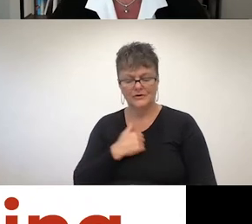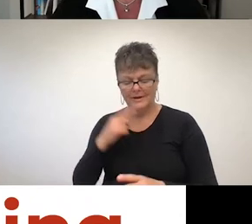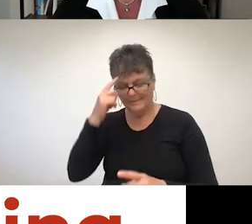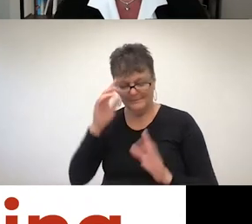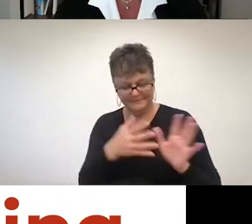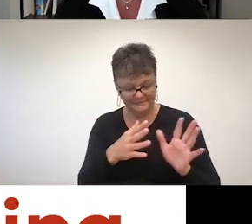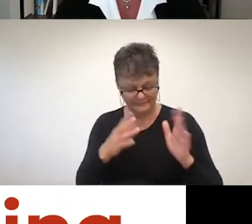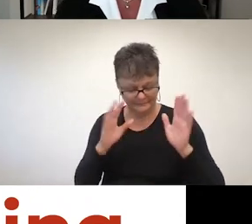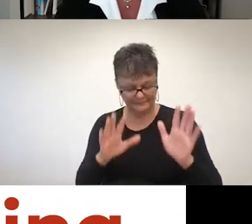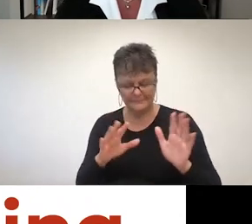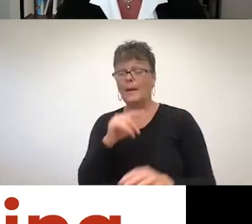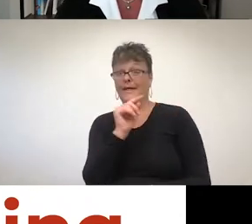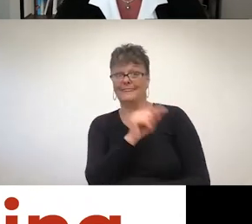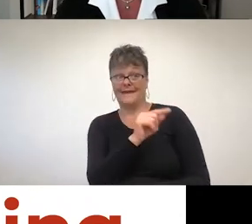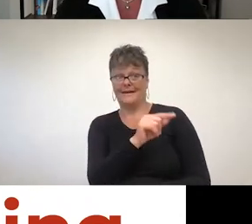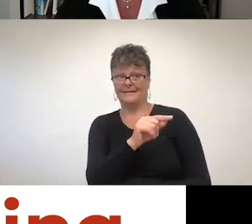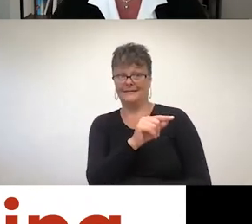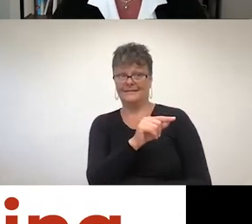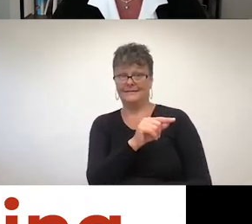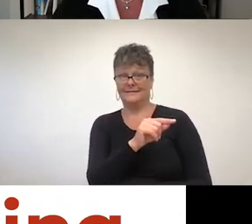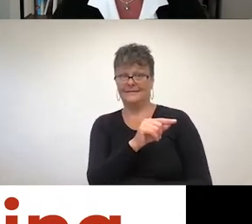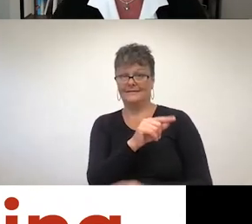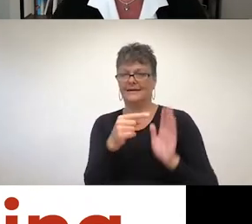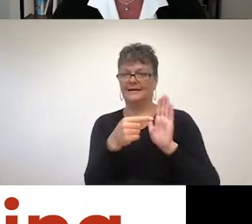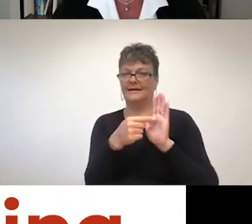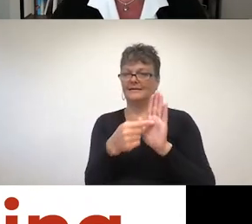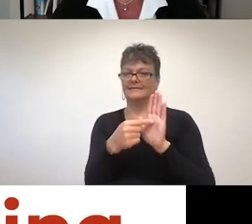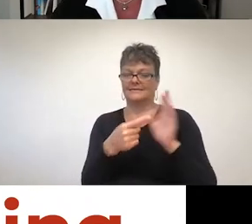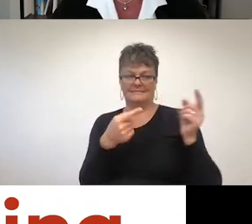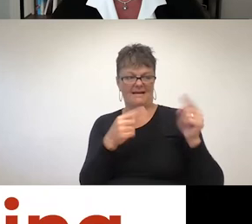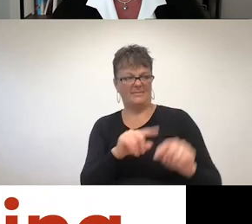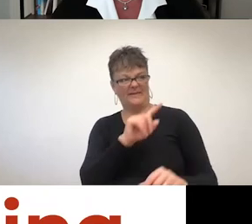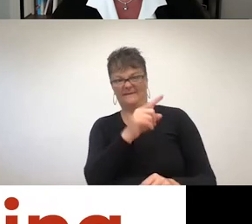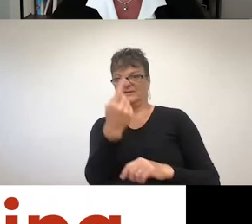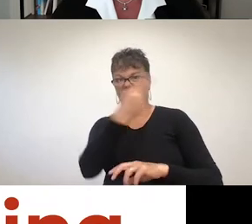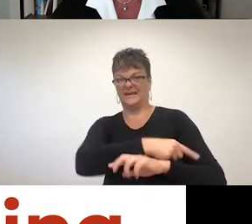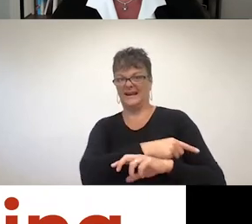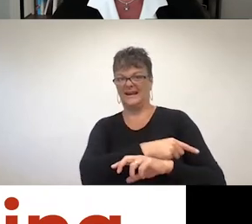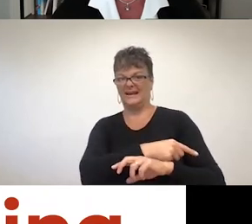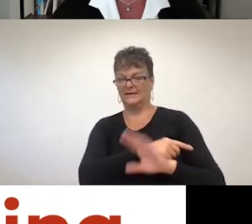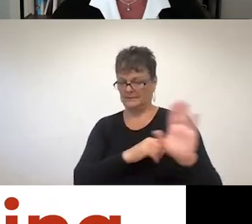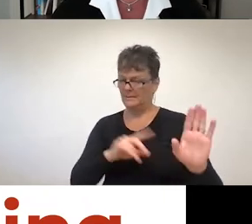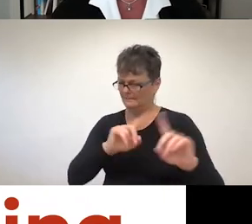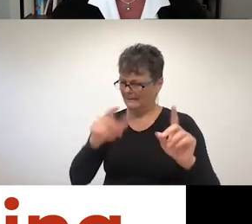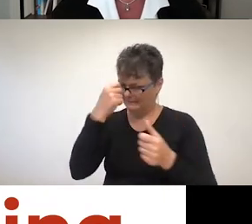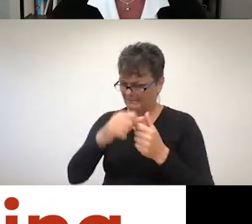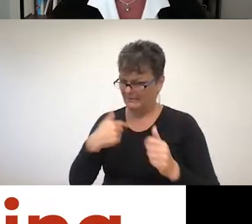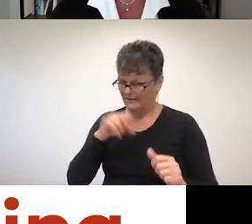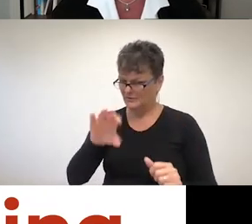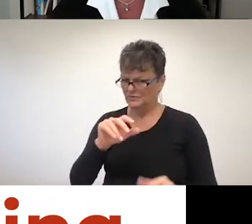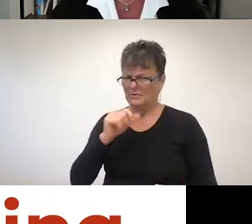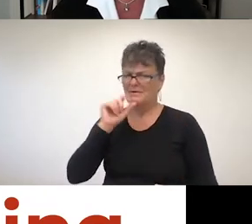that was an example of something that happened on the first day. And as I've been saying throughout the talk, I